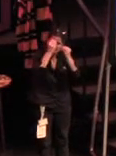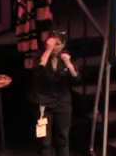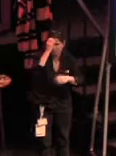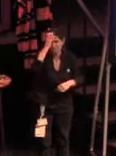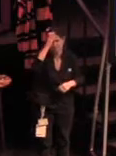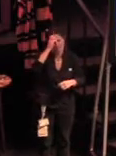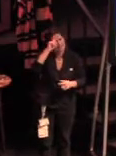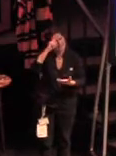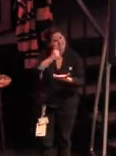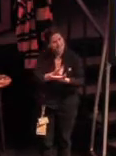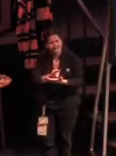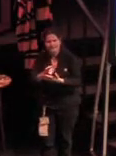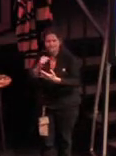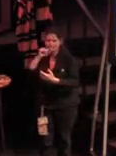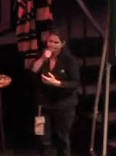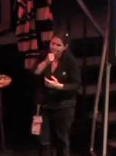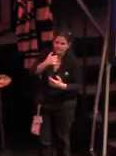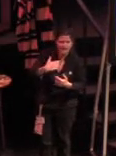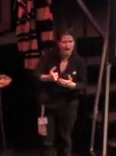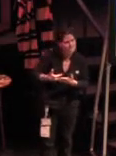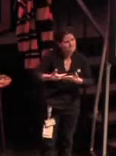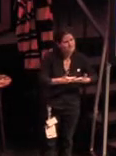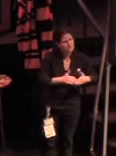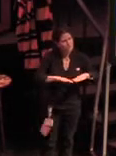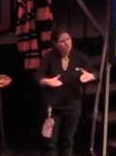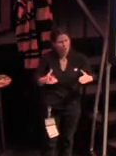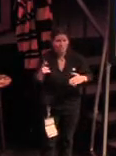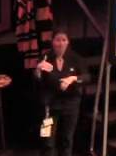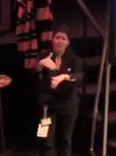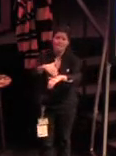a baby and the impact that might have on the planet.